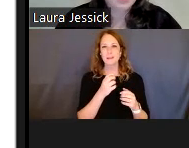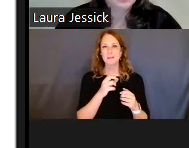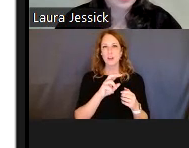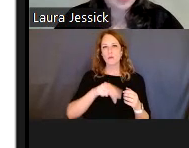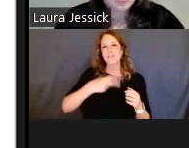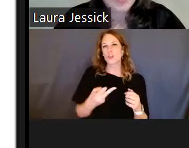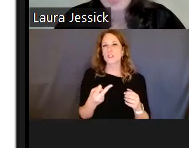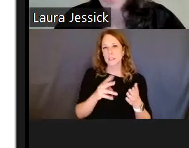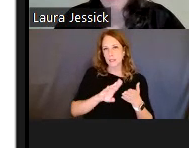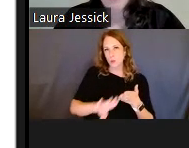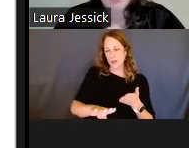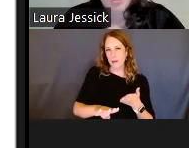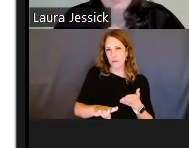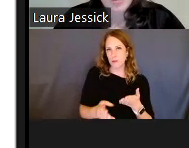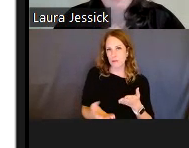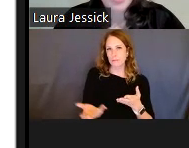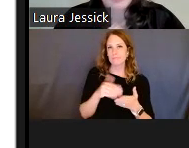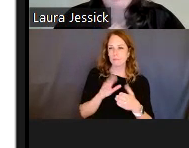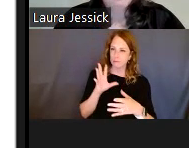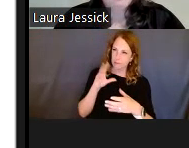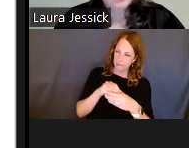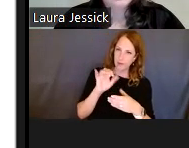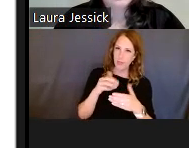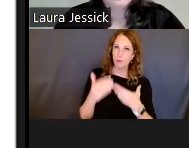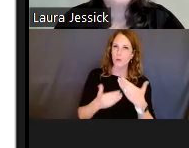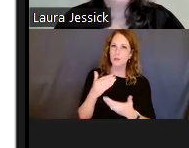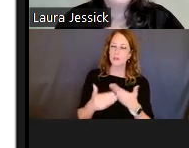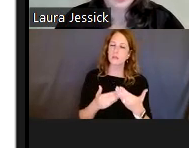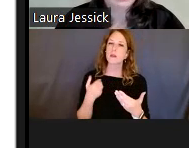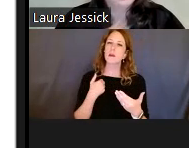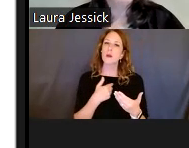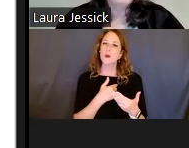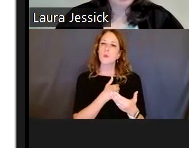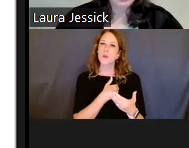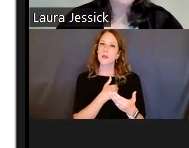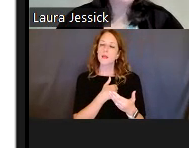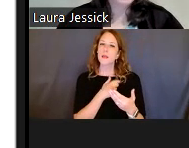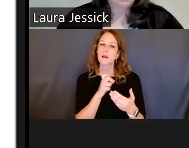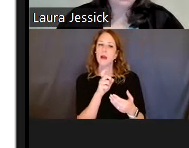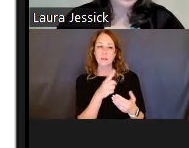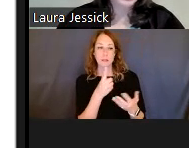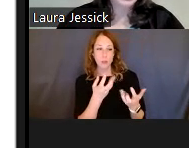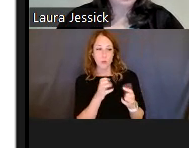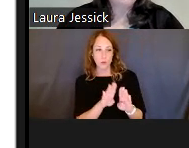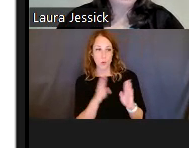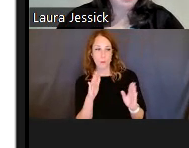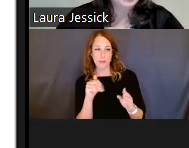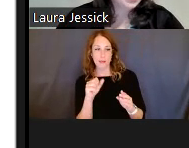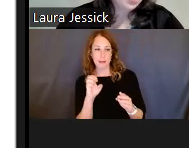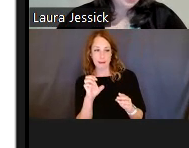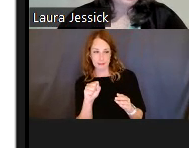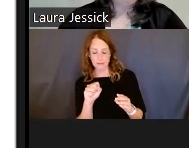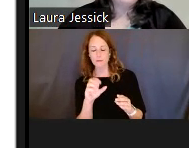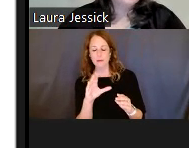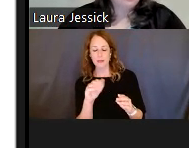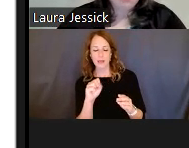with the process. We go over with a lot of them if they want to reopen their case and restart an investigation off the